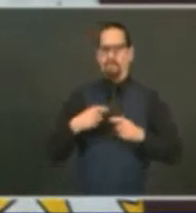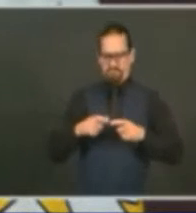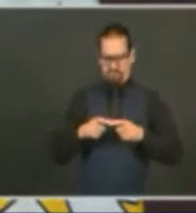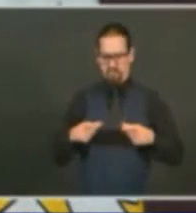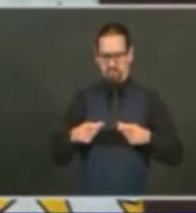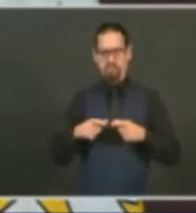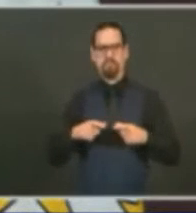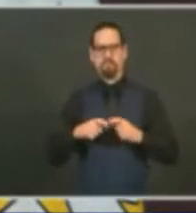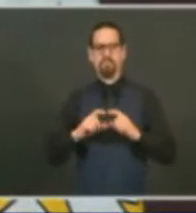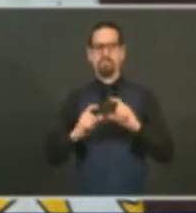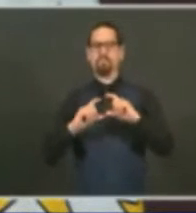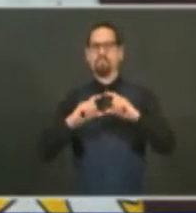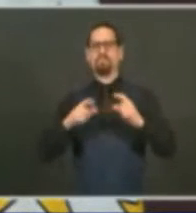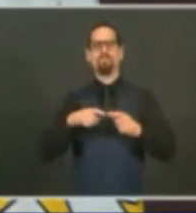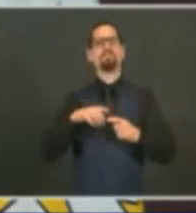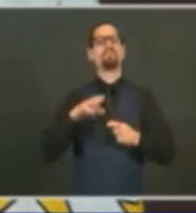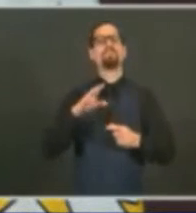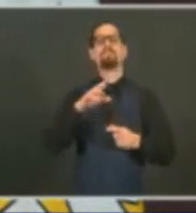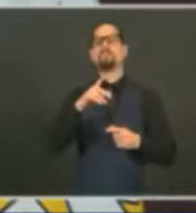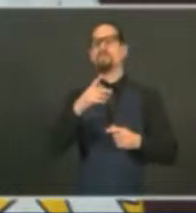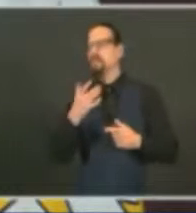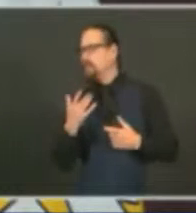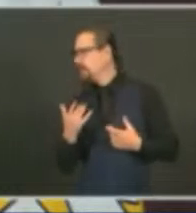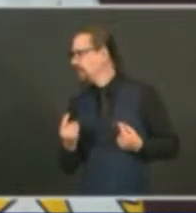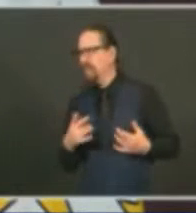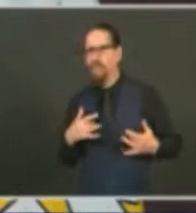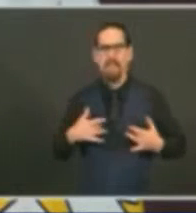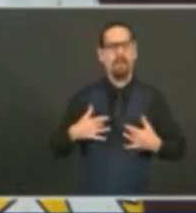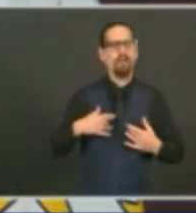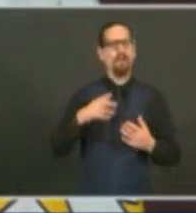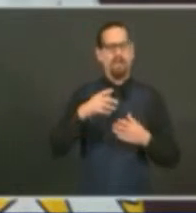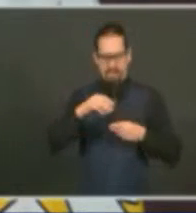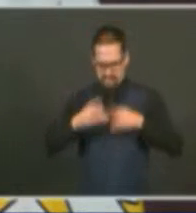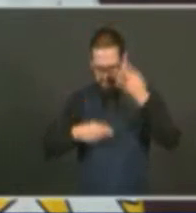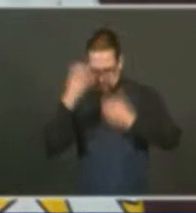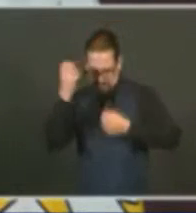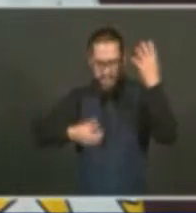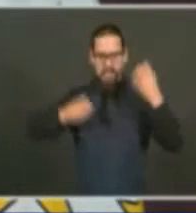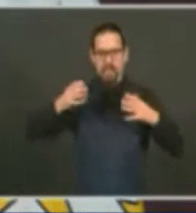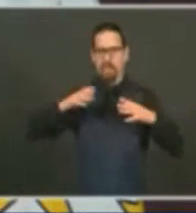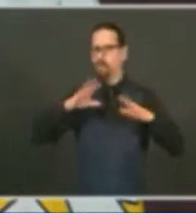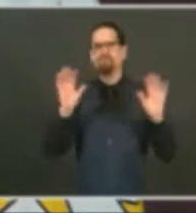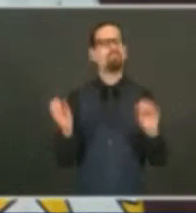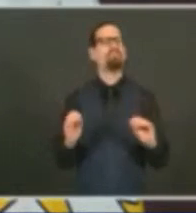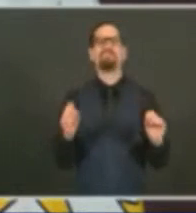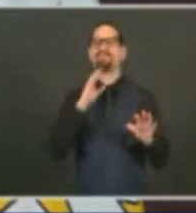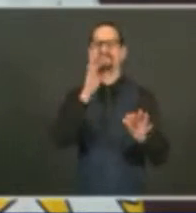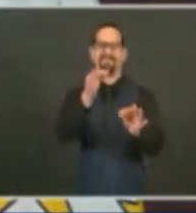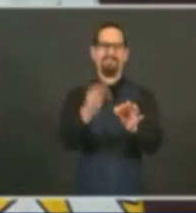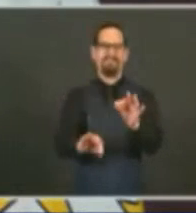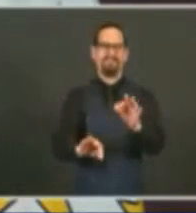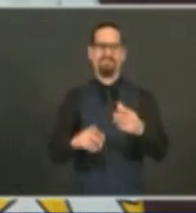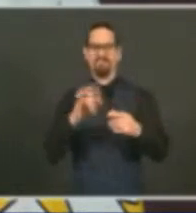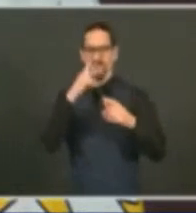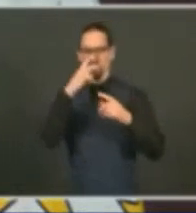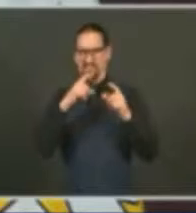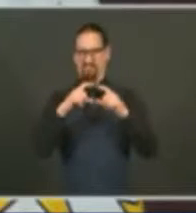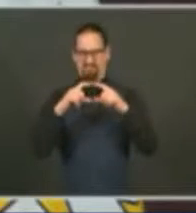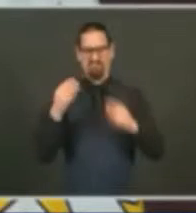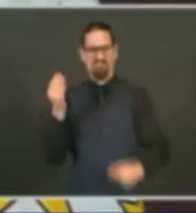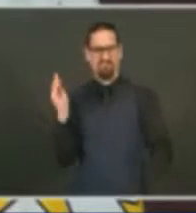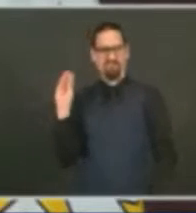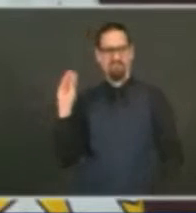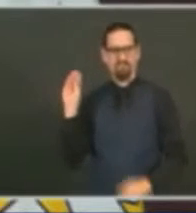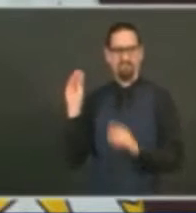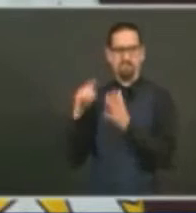instruments that are required. The packet that is in place has a card which opens